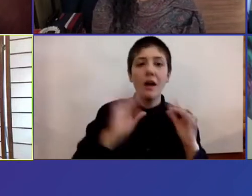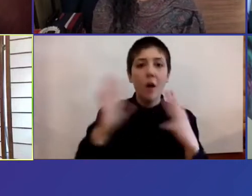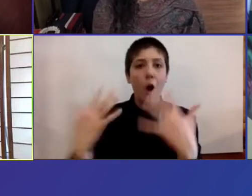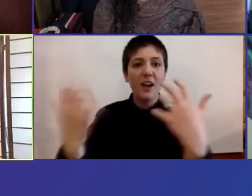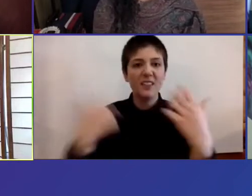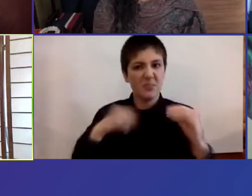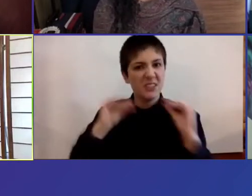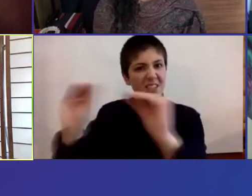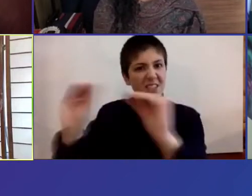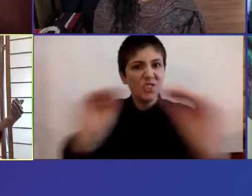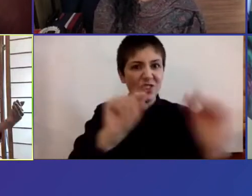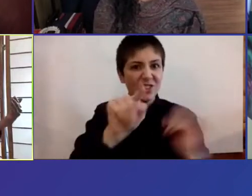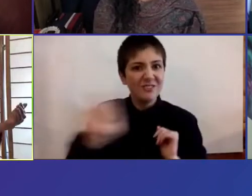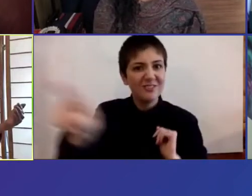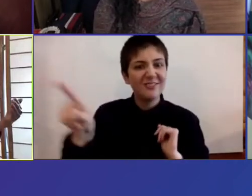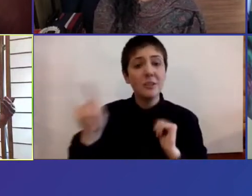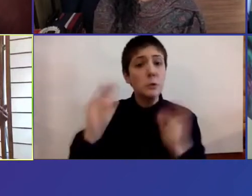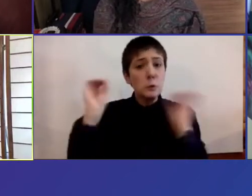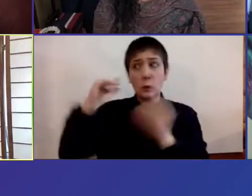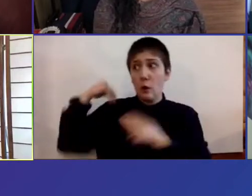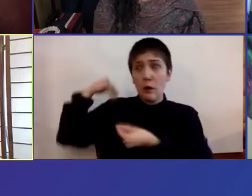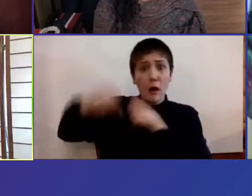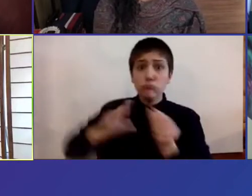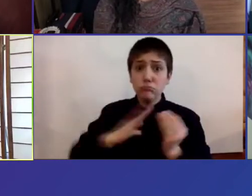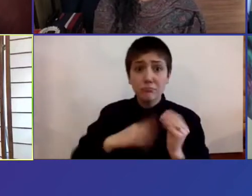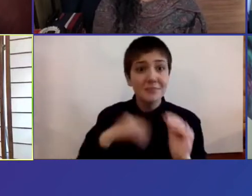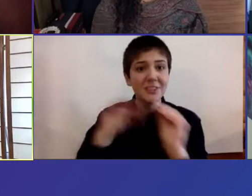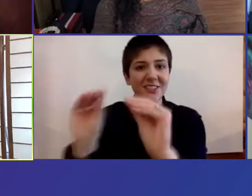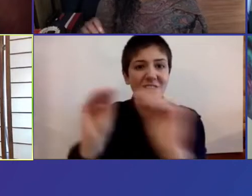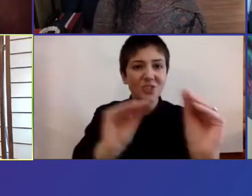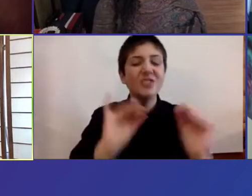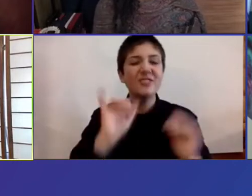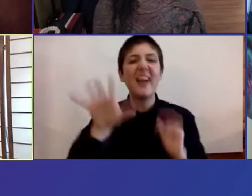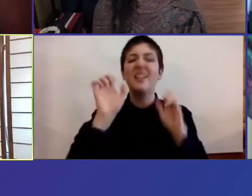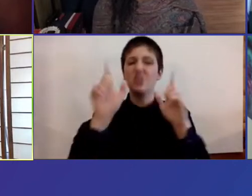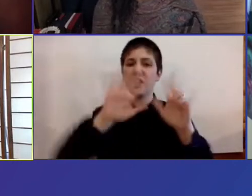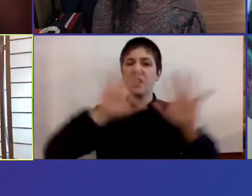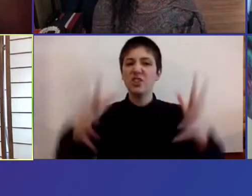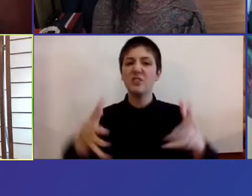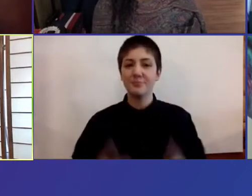the interaction in our dance education.